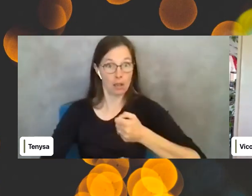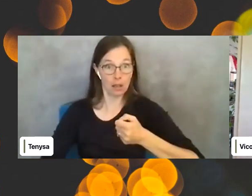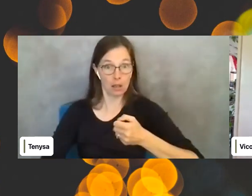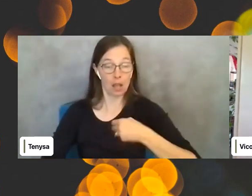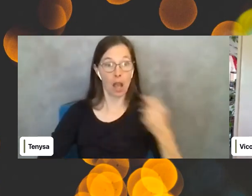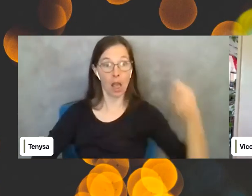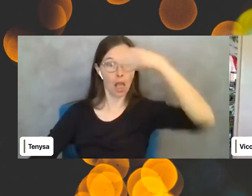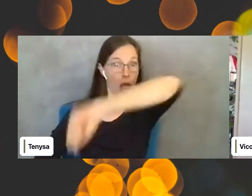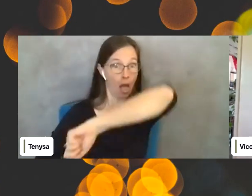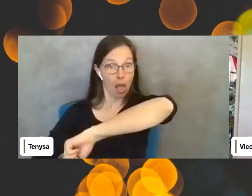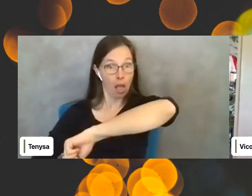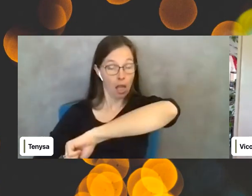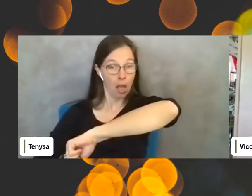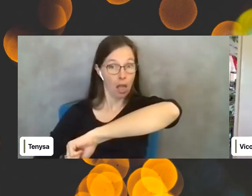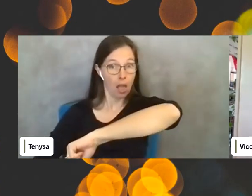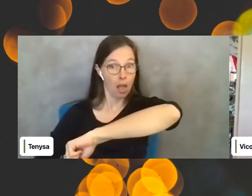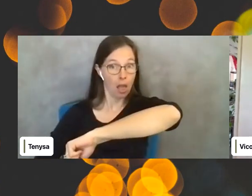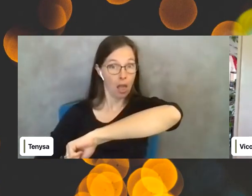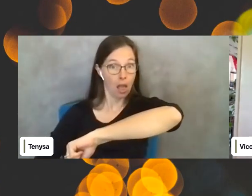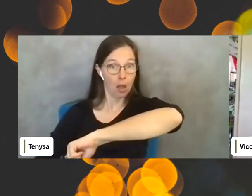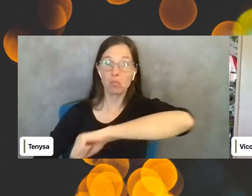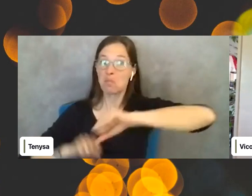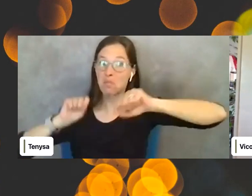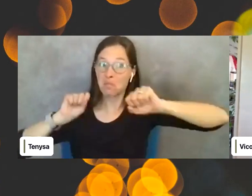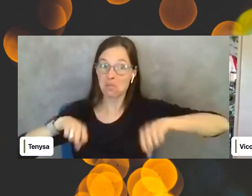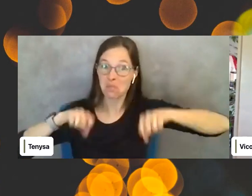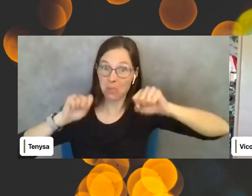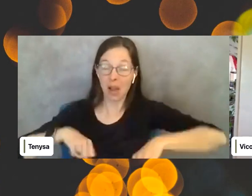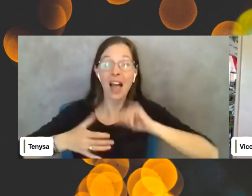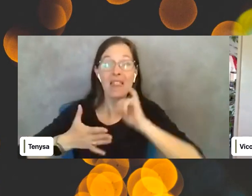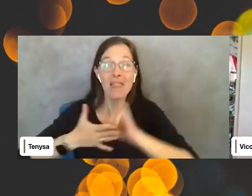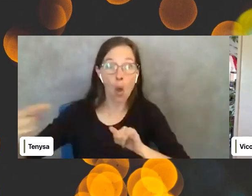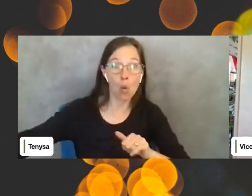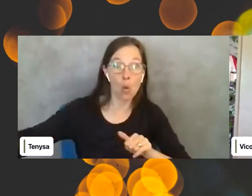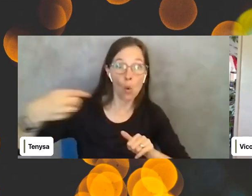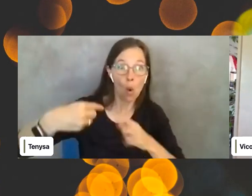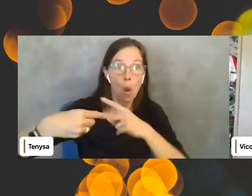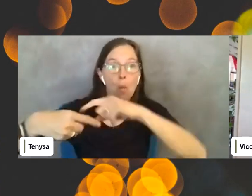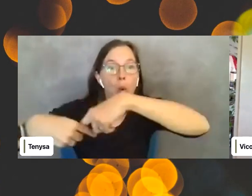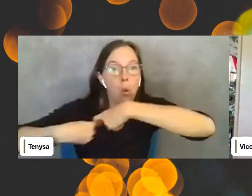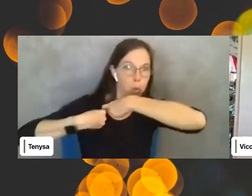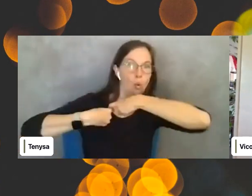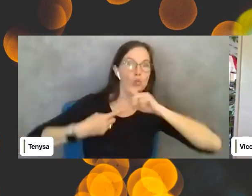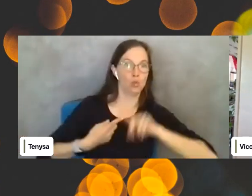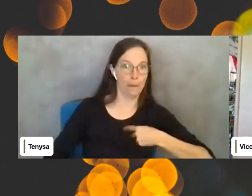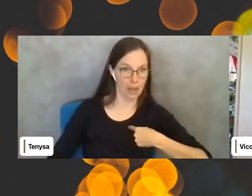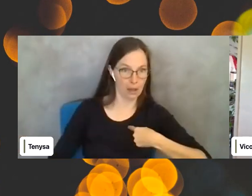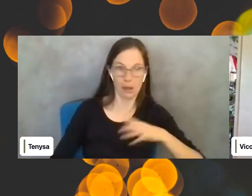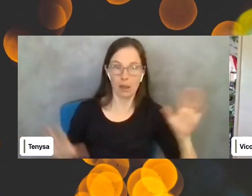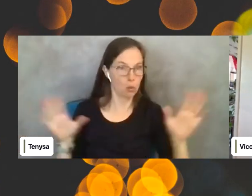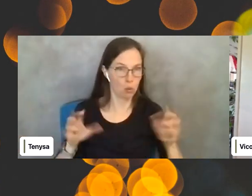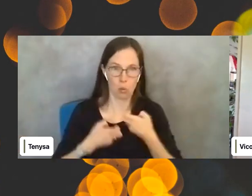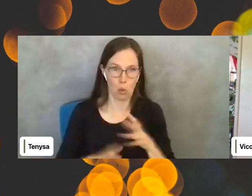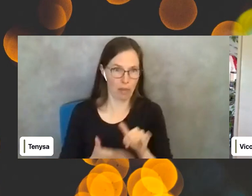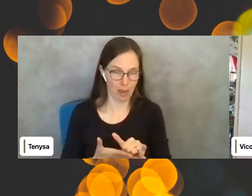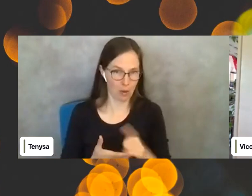do this, I have a high chance of bringing that weapon towards me, you know, and you don't want that.